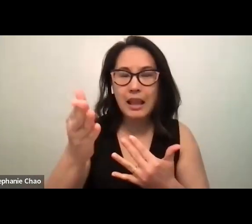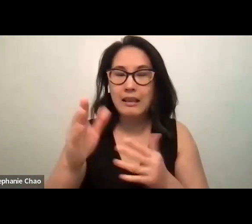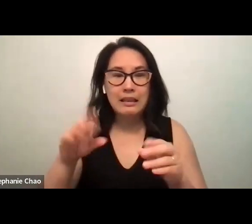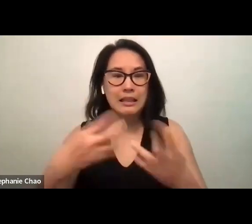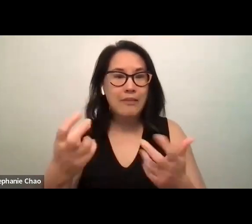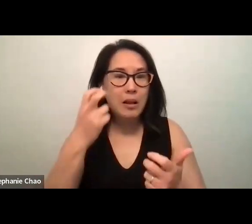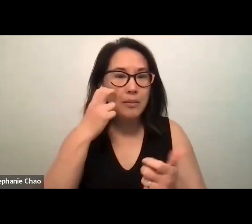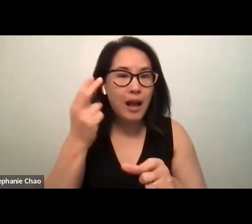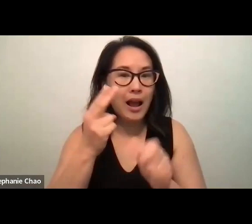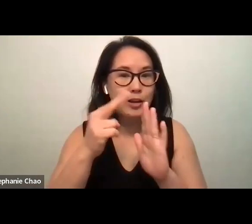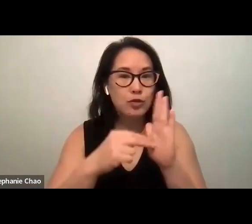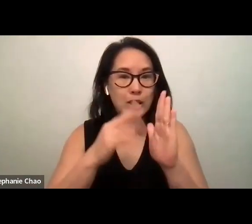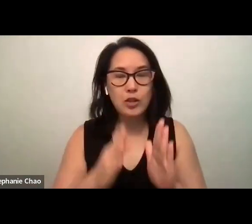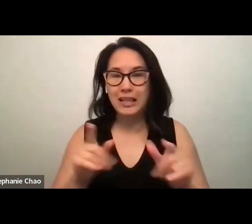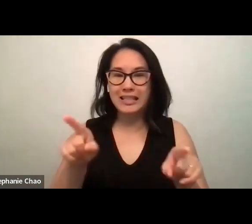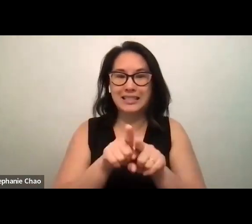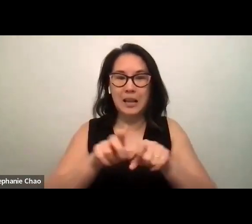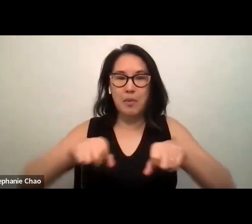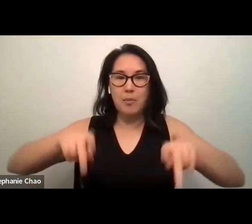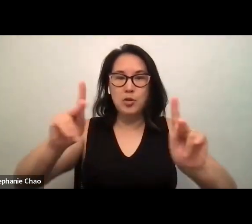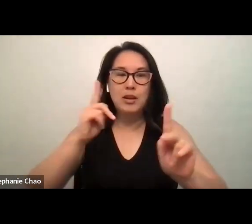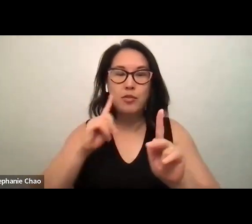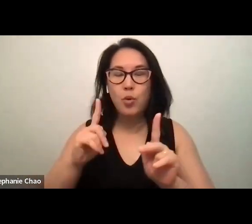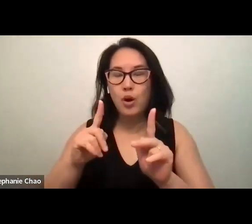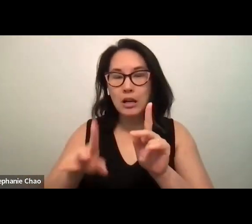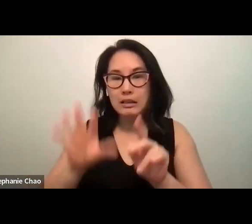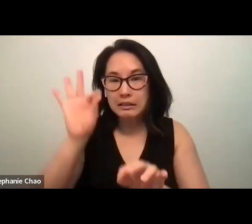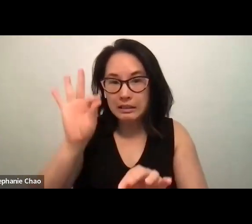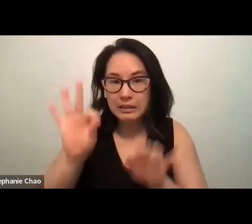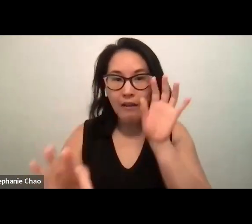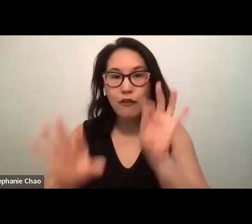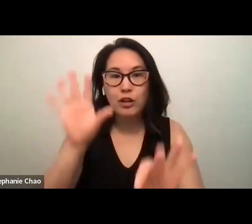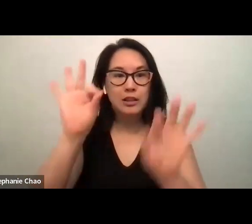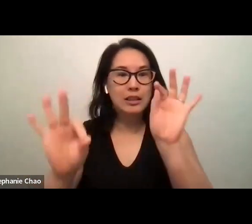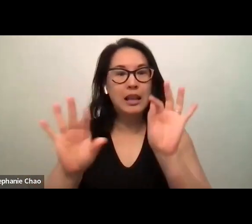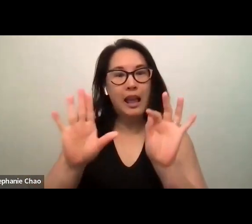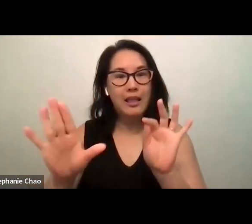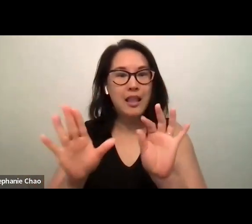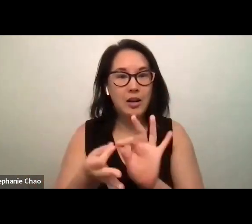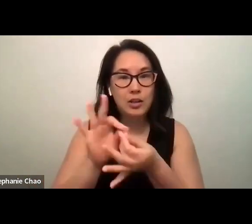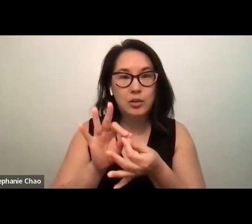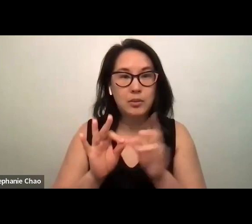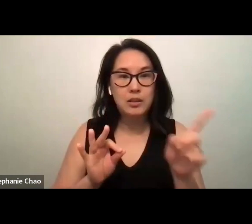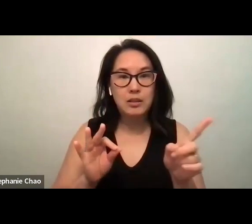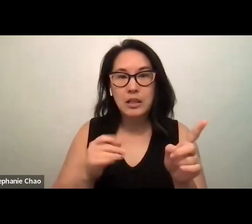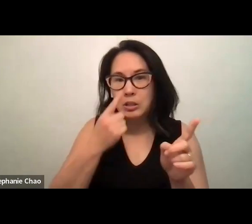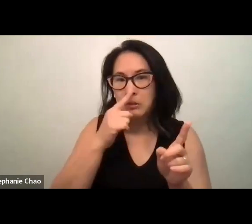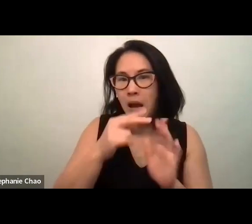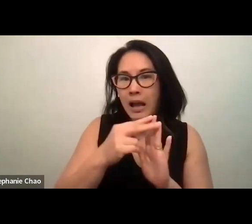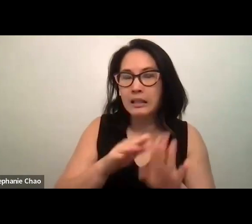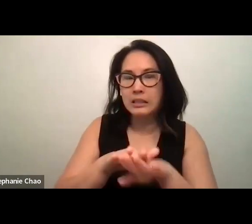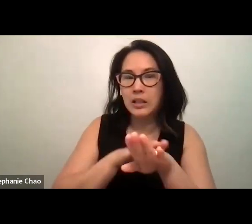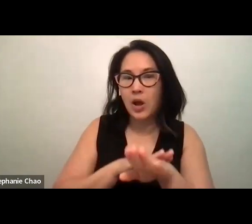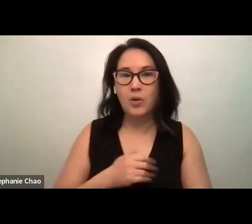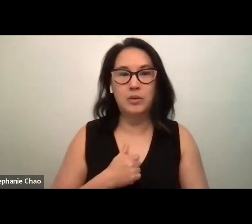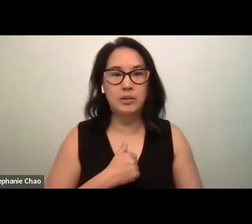opportunity for interpretation in the journey of discovery? And then this is a sort of a second Excuse me, a little slower. Oh, I'm sorry. What's